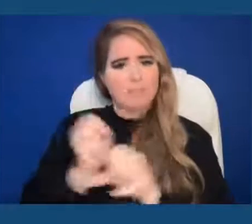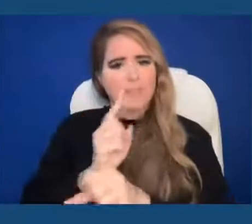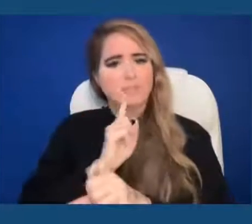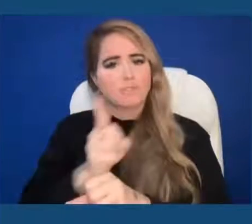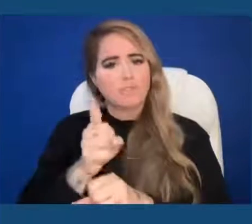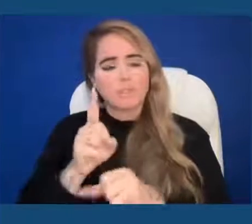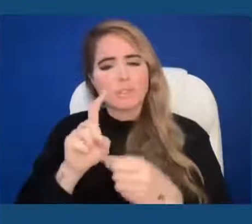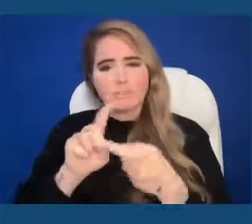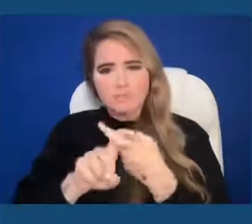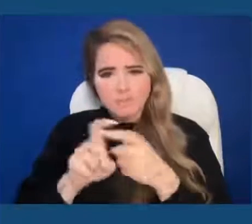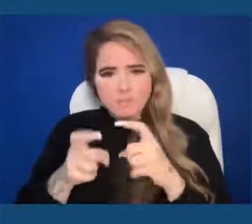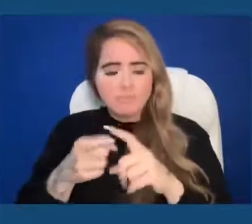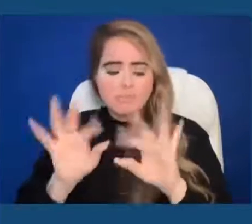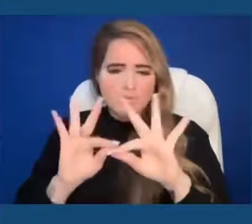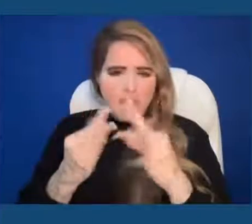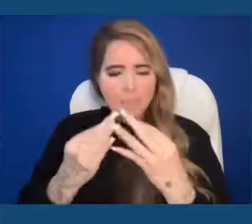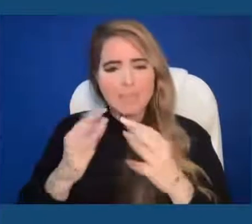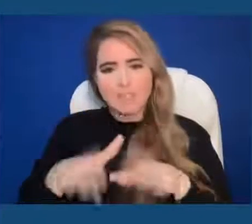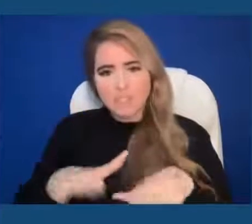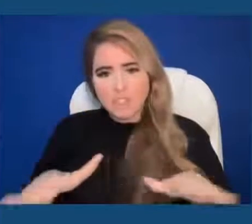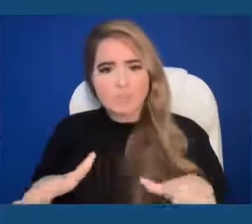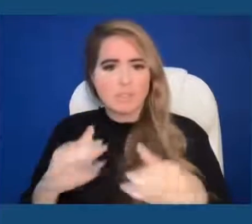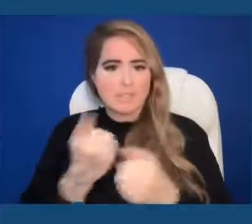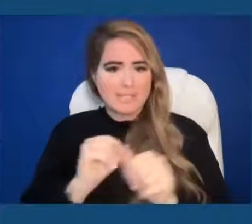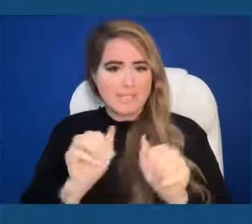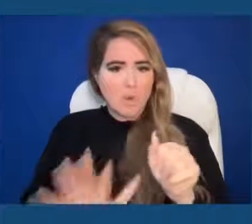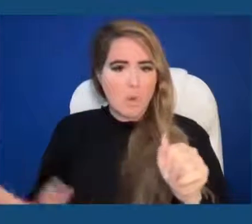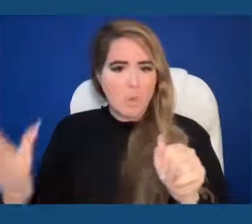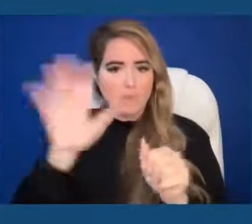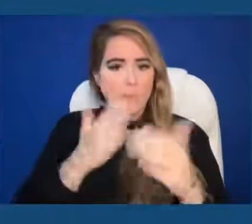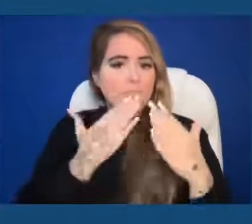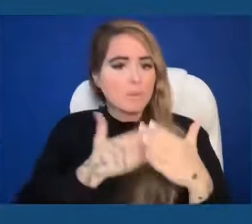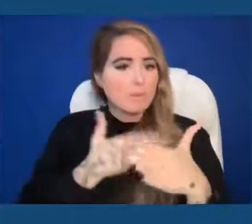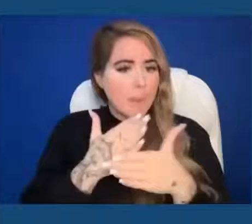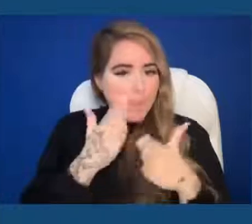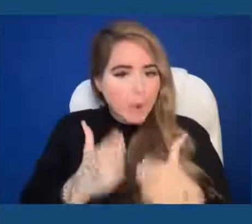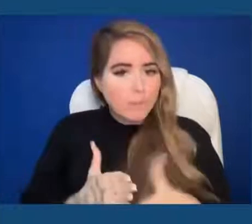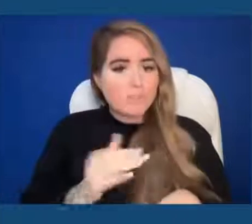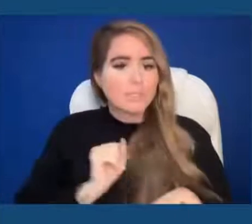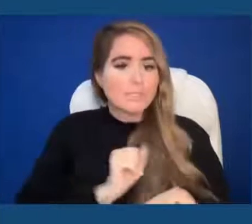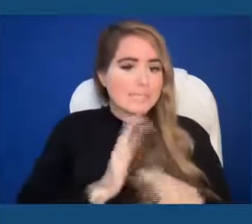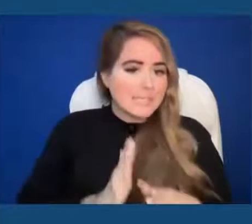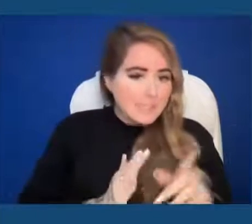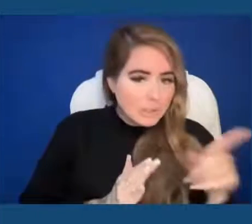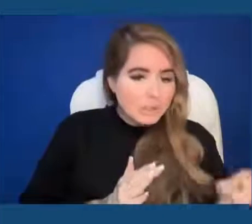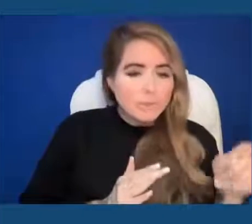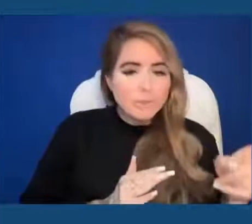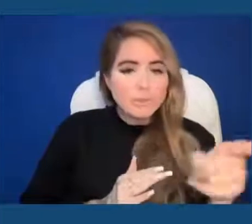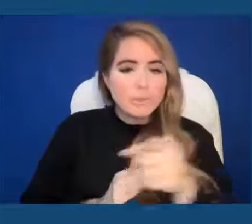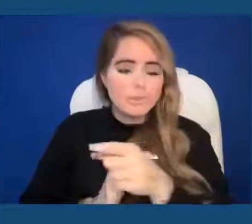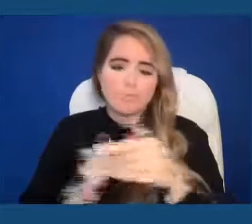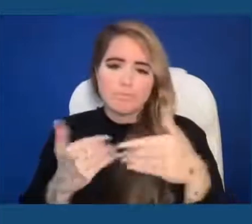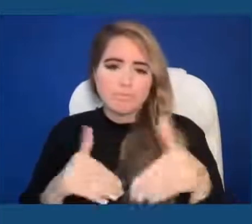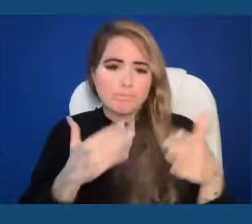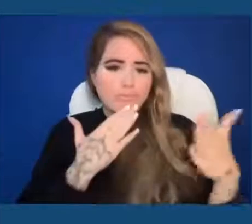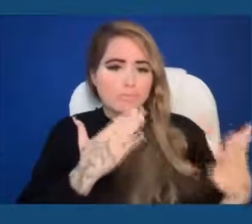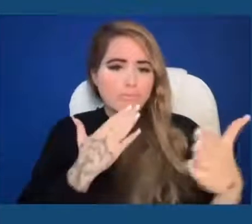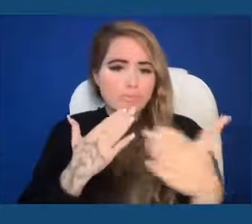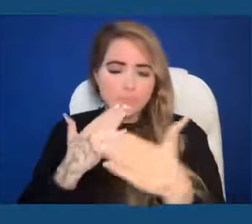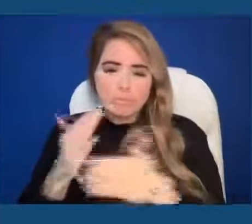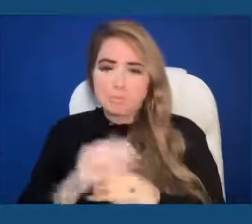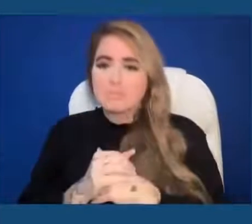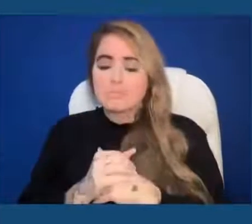state. And obviously to my partners, Senator Hinchey, Assemblyman Dee Dee Barrett, Assemblyman